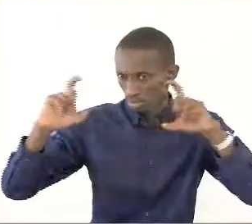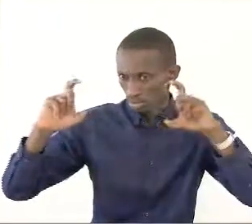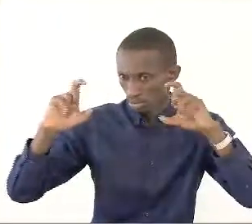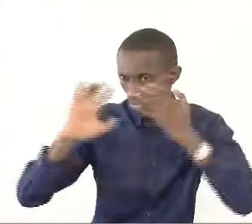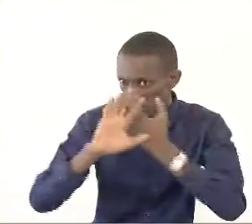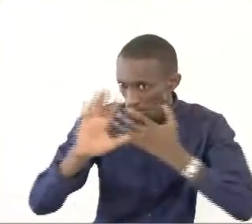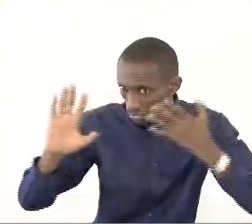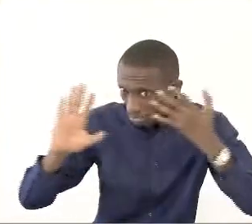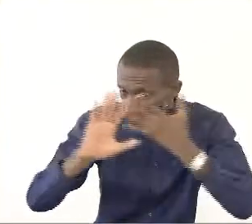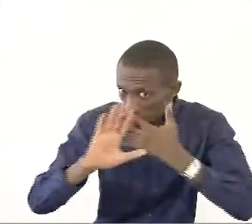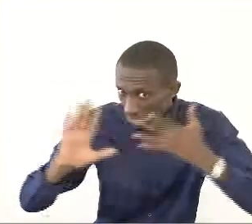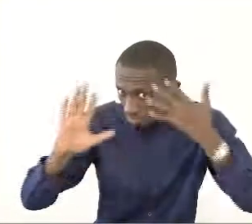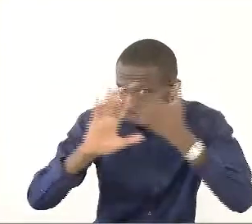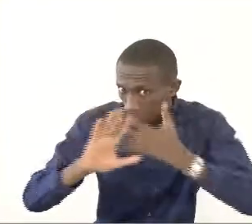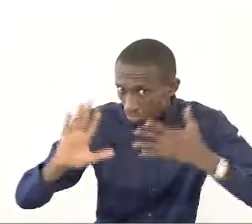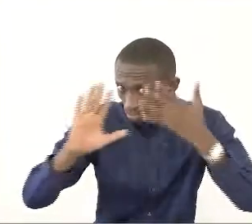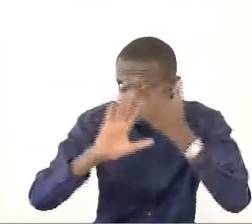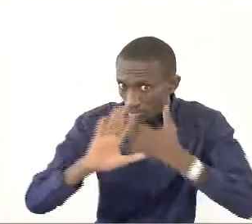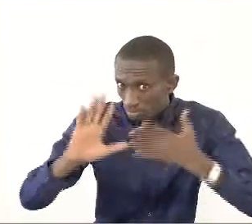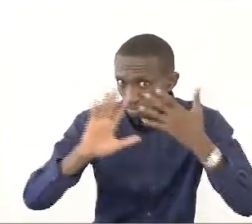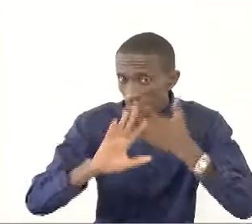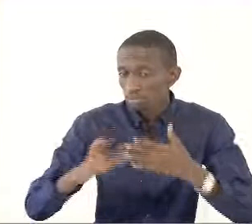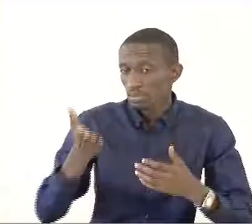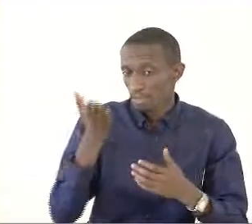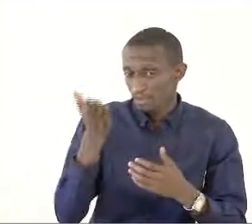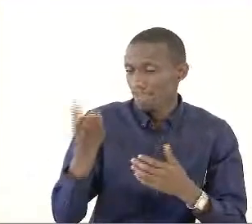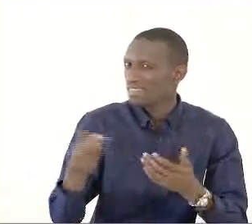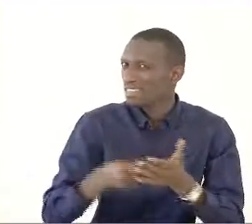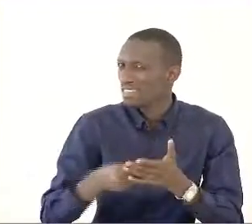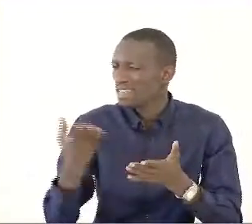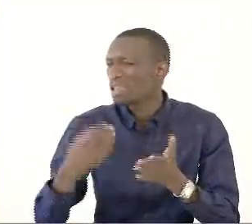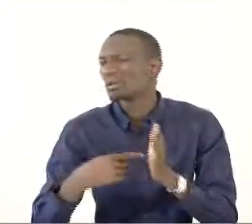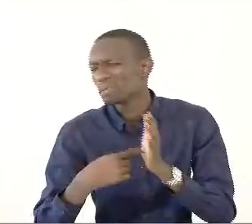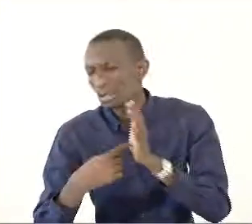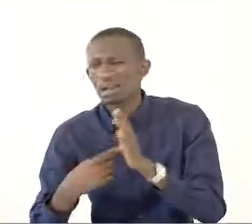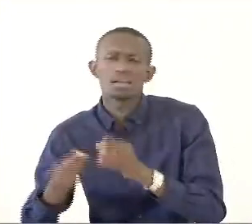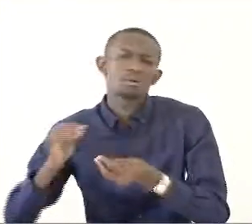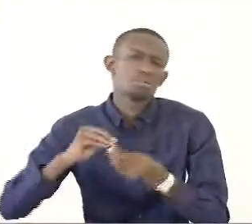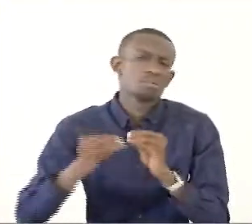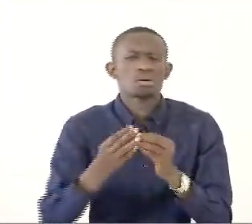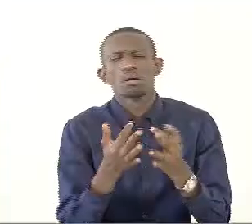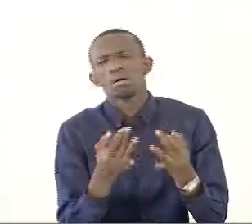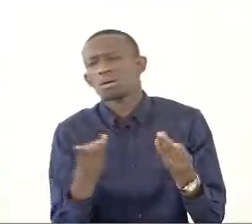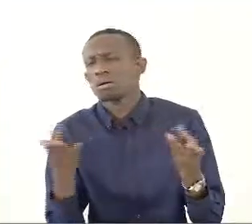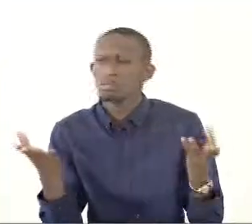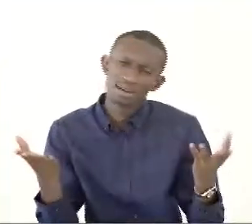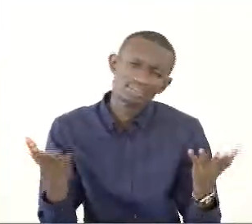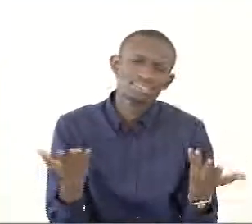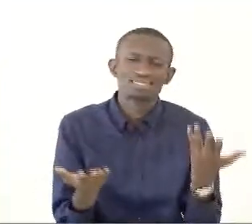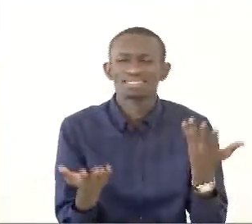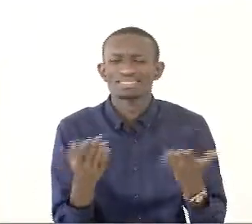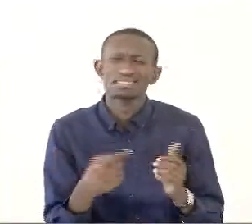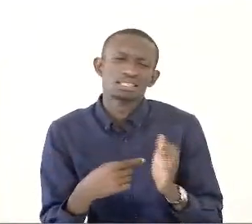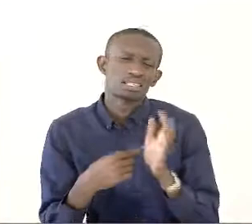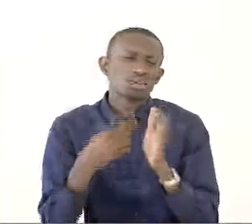value, and this value can tell you how much these radiations you are being exposed to.